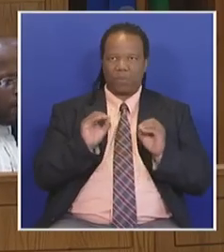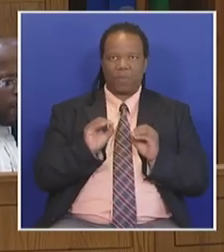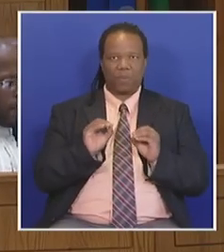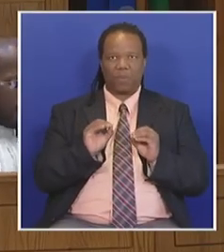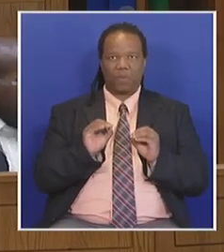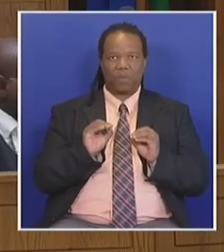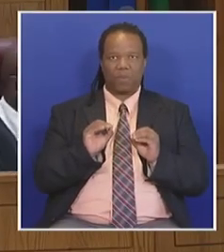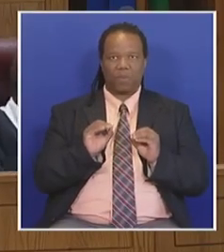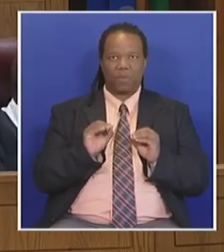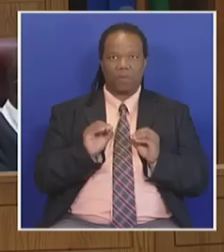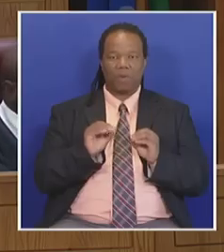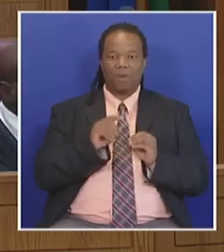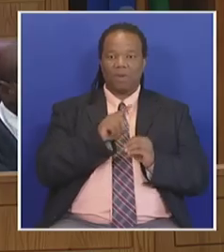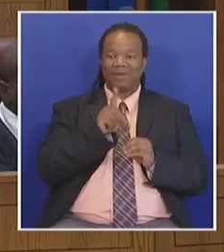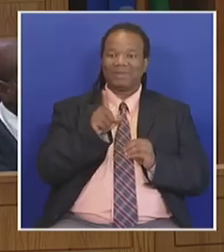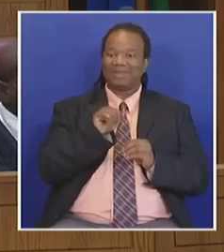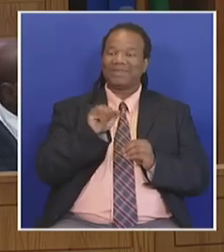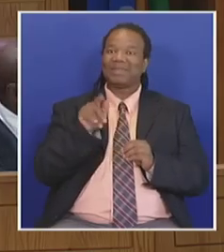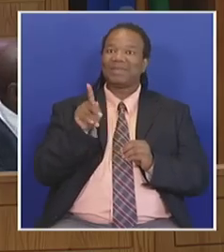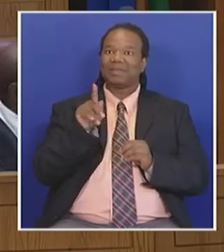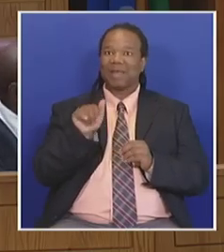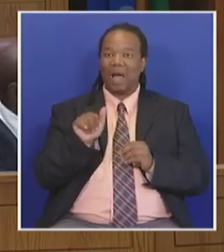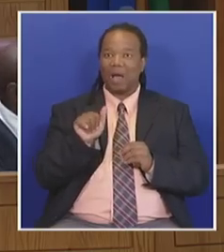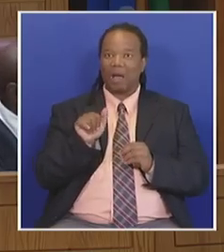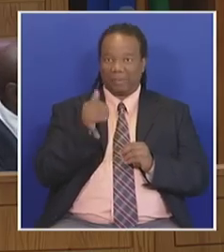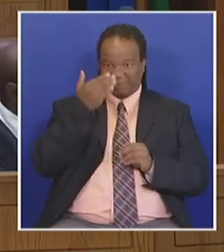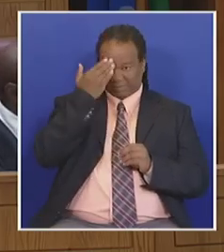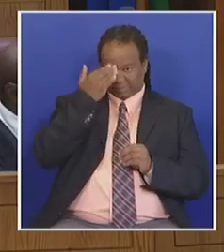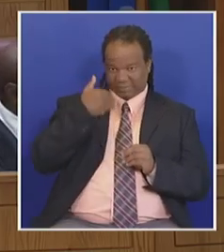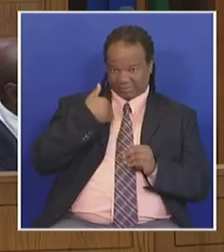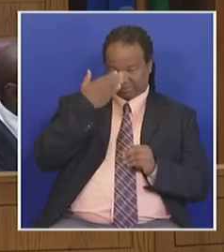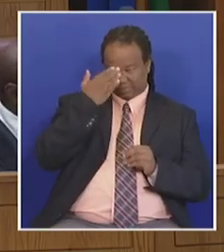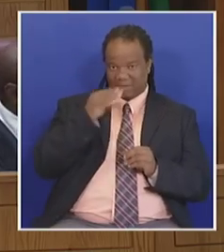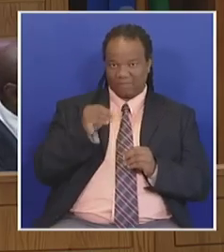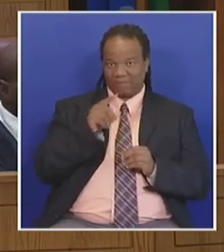to the Zika motion, Zika virus.